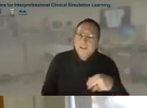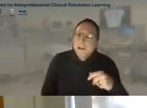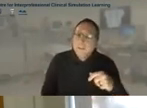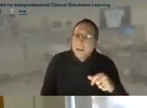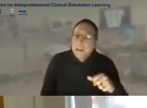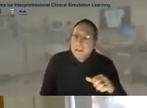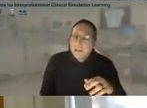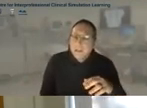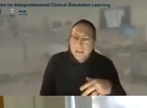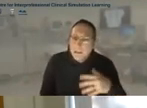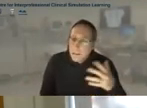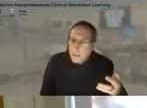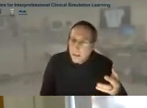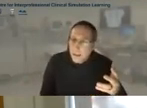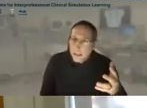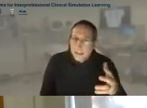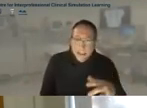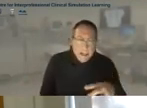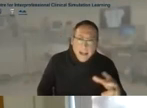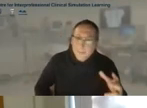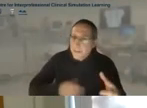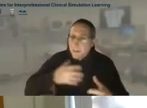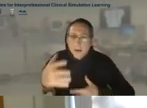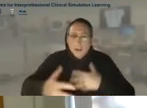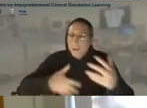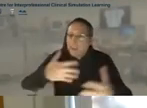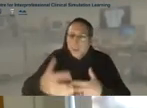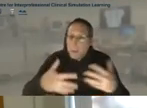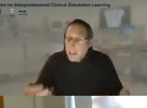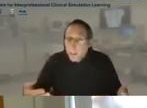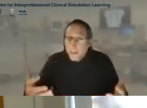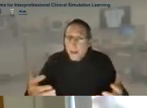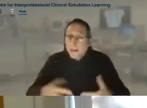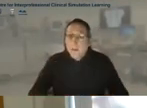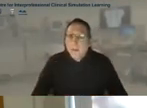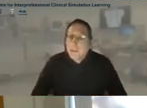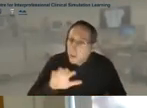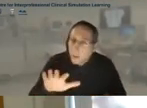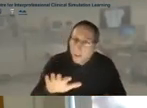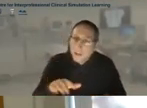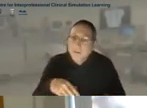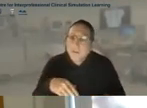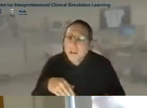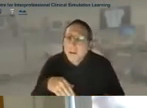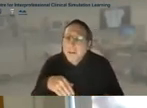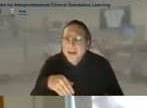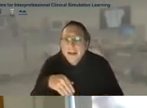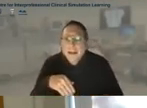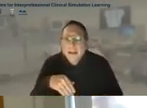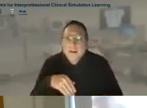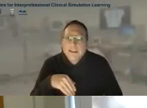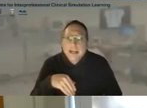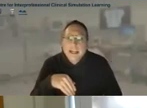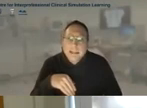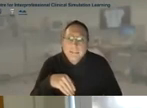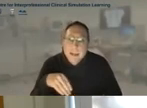this patient's condition deteriorates and everything that you've got to do associated with that, of course, that you're also familiar with in